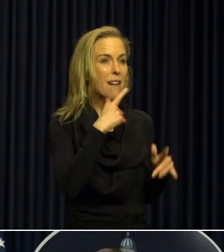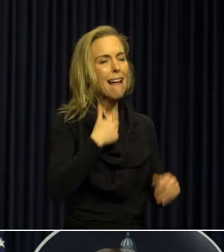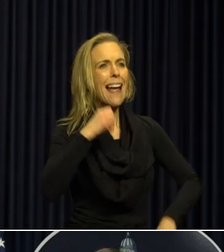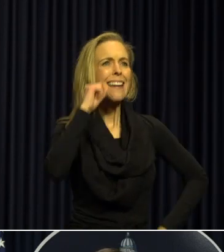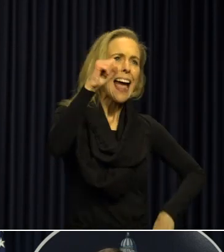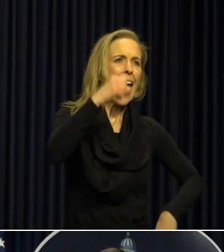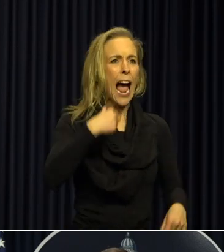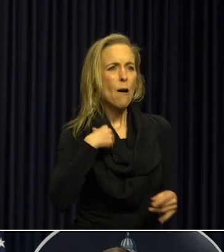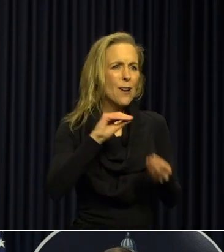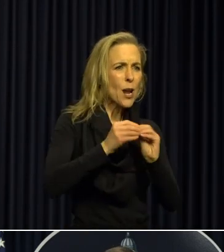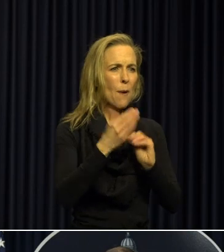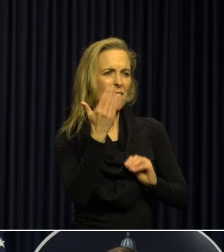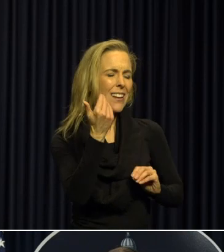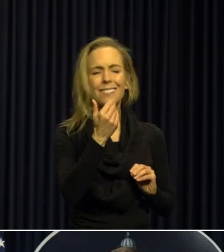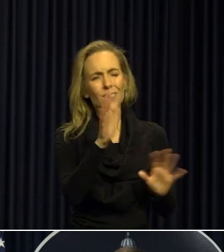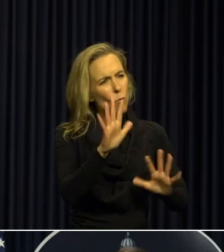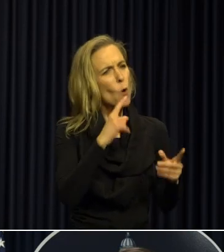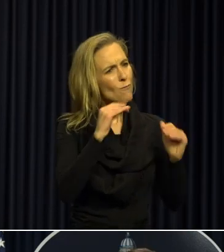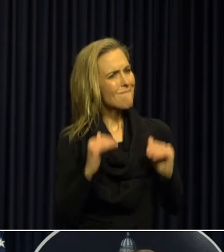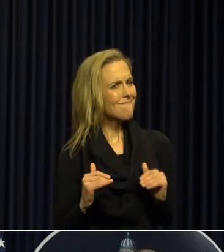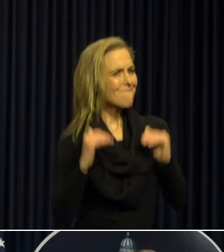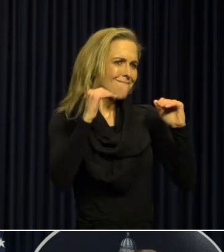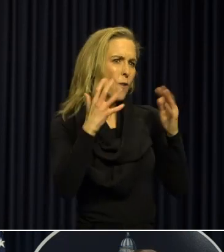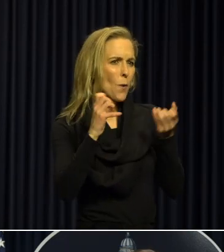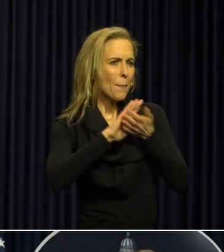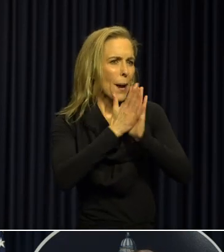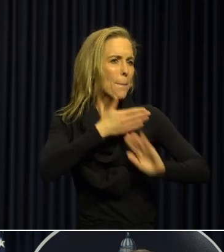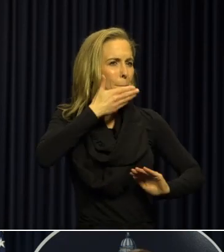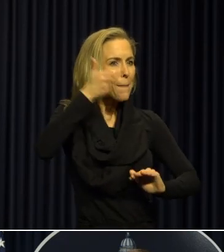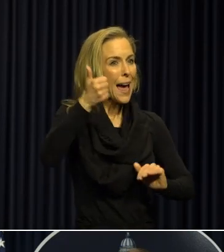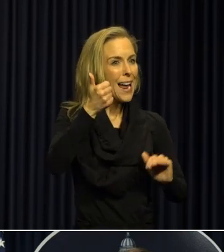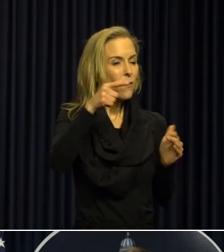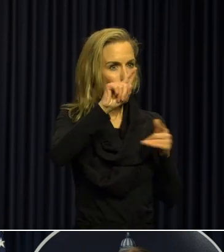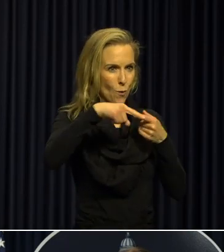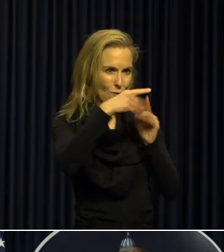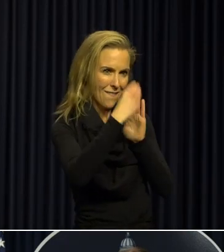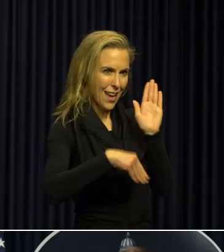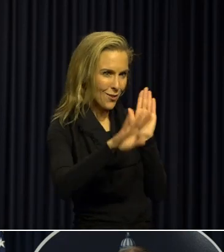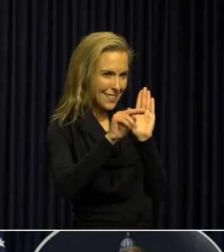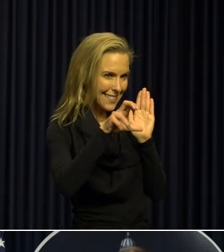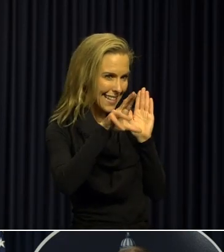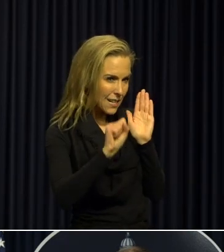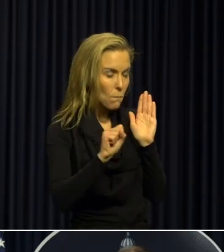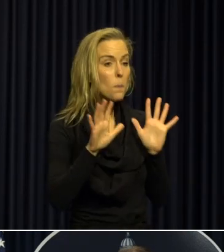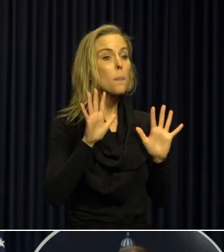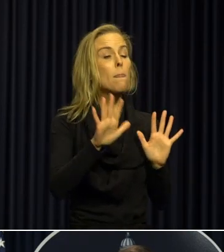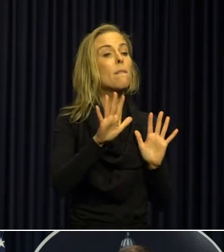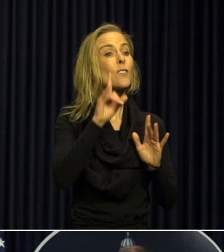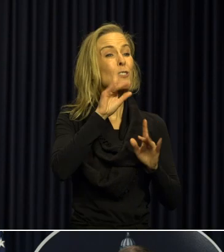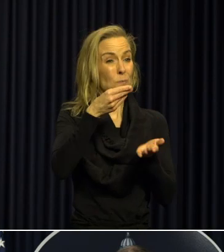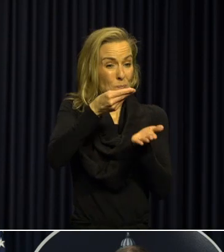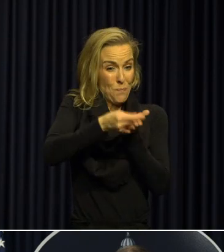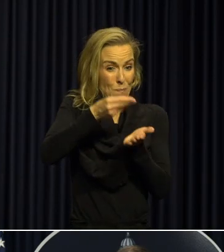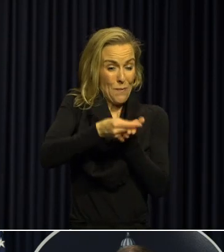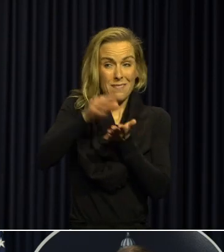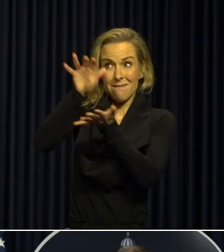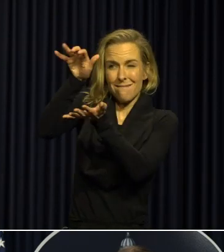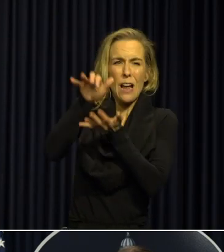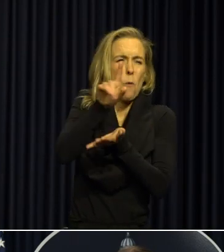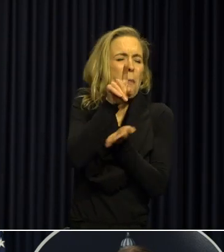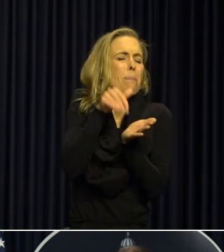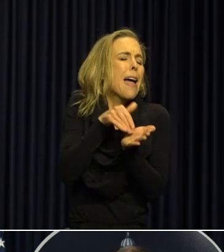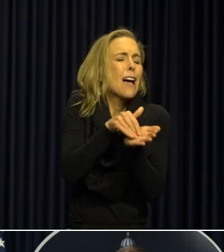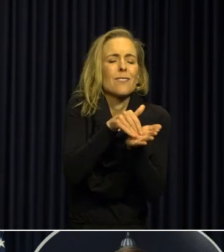15th. We want to do better and we want to be better. And there are large amounts of dollars, thousands of